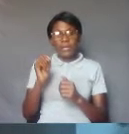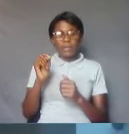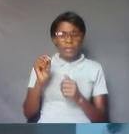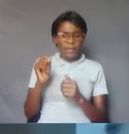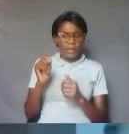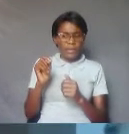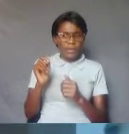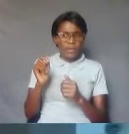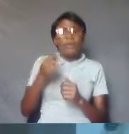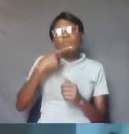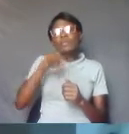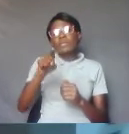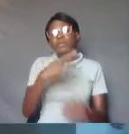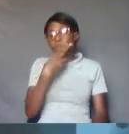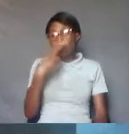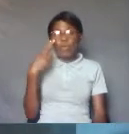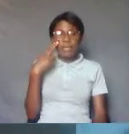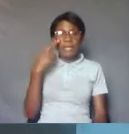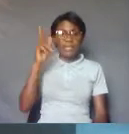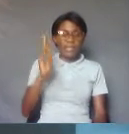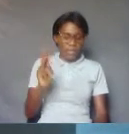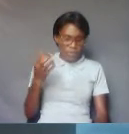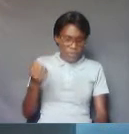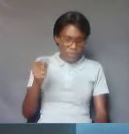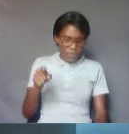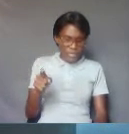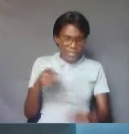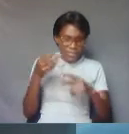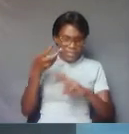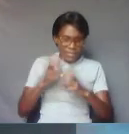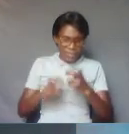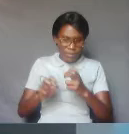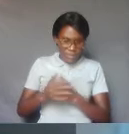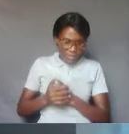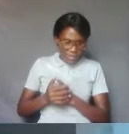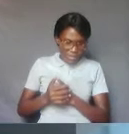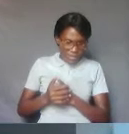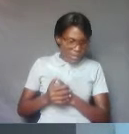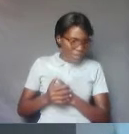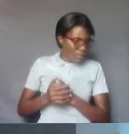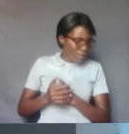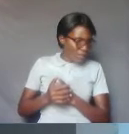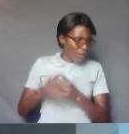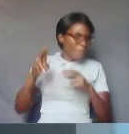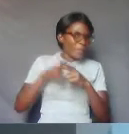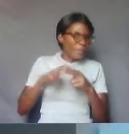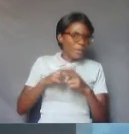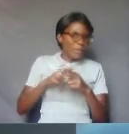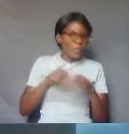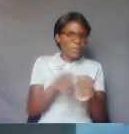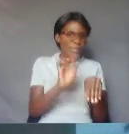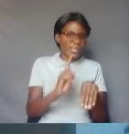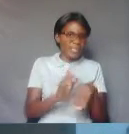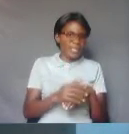he was born blind?" And there are also ways in which disability metaphors are used to kind